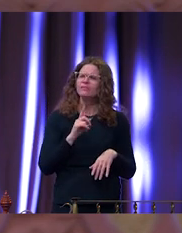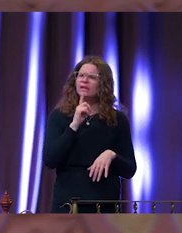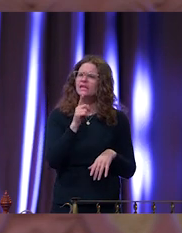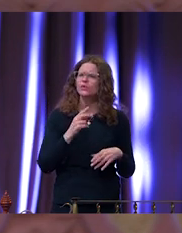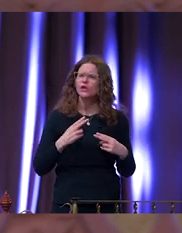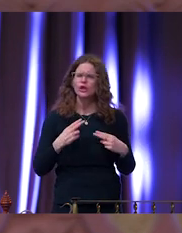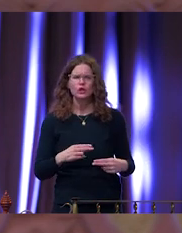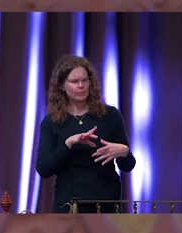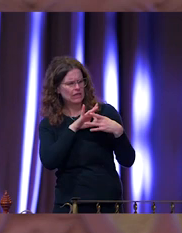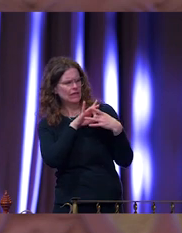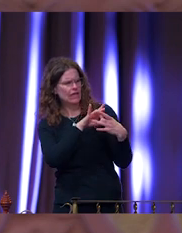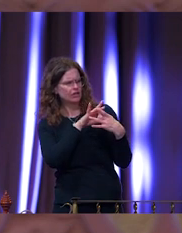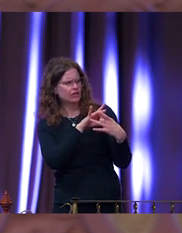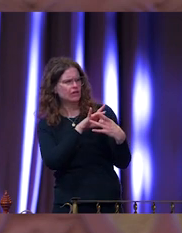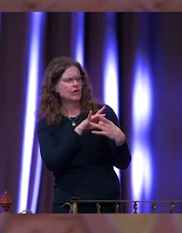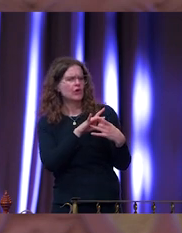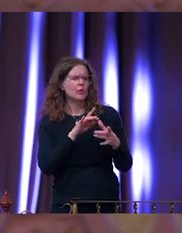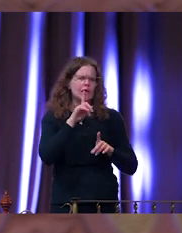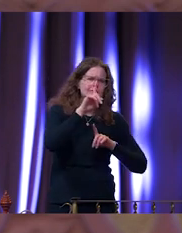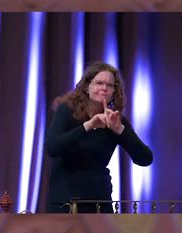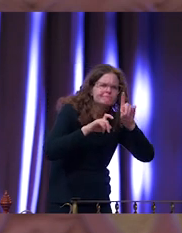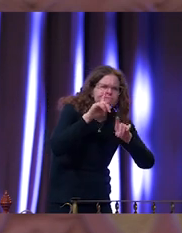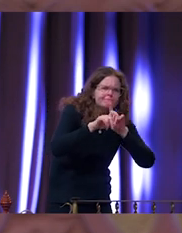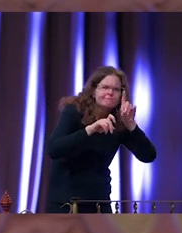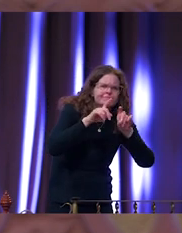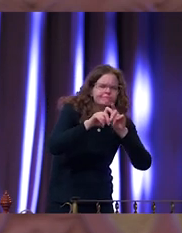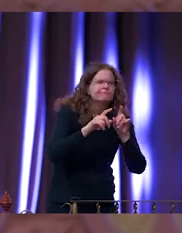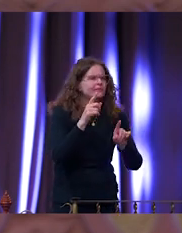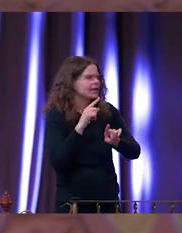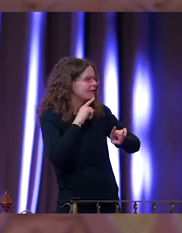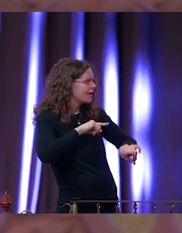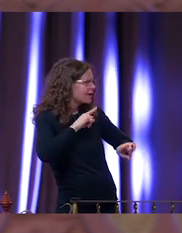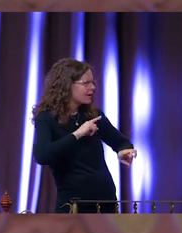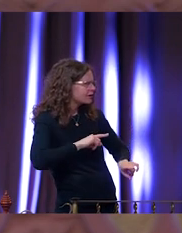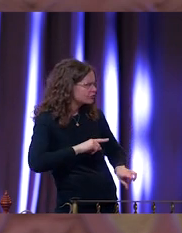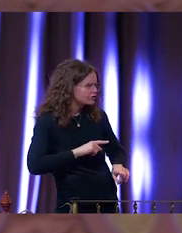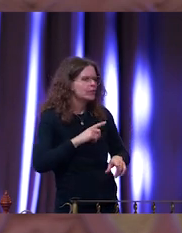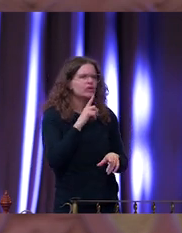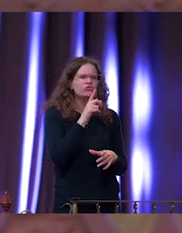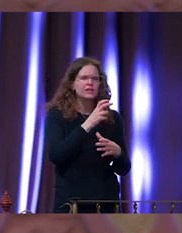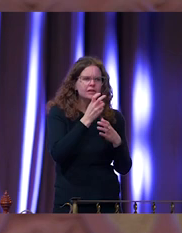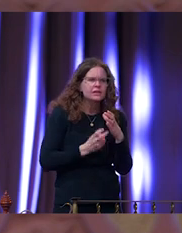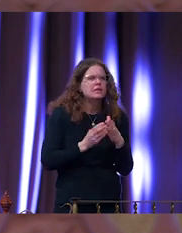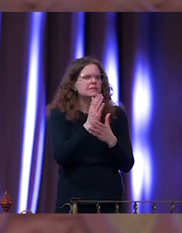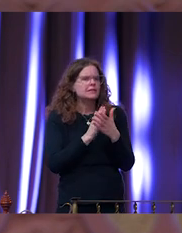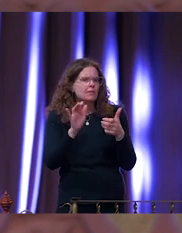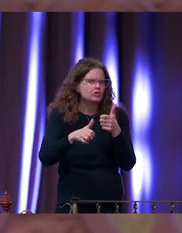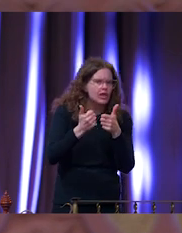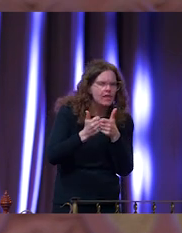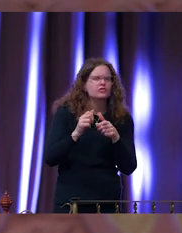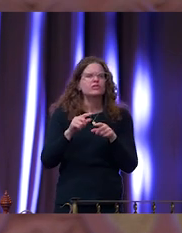think, of asking questions, diving, you know, deeper into, you know, potential challenges or